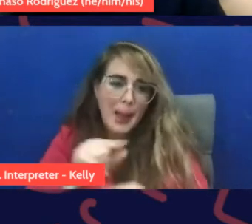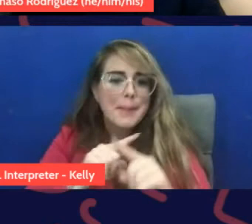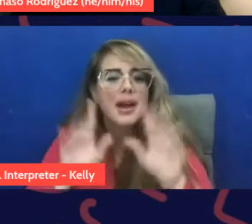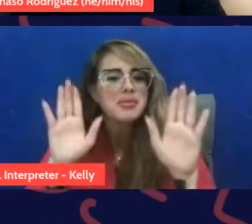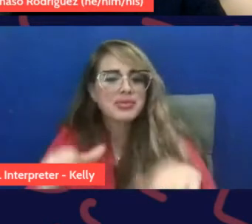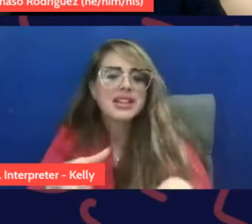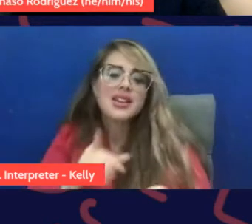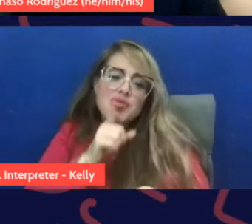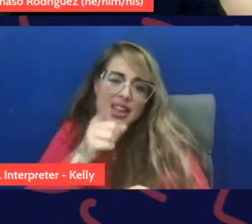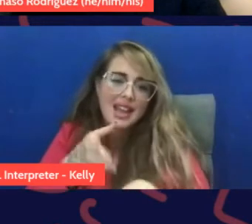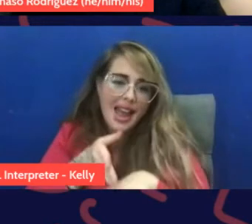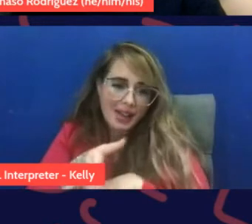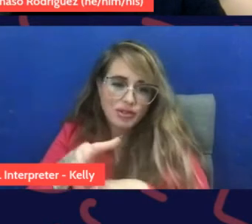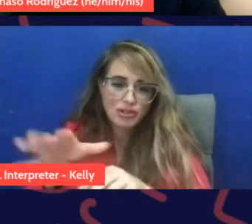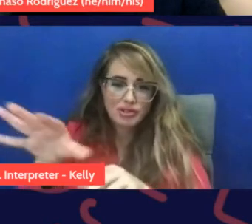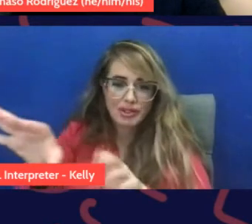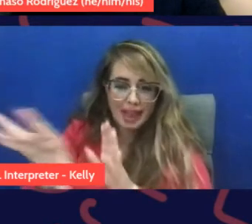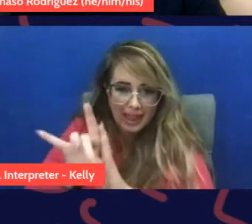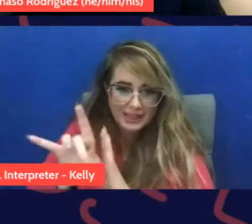the election of Donald Trump. Like,